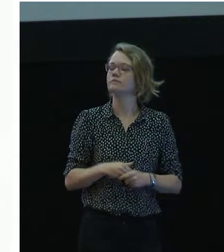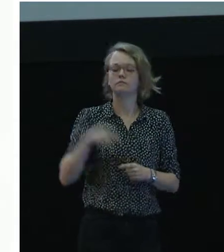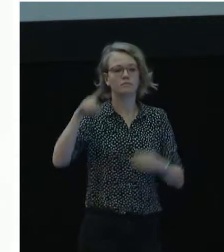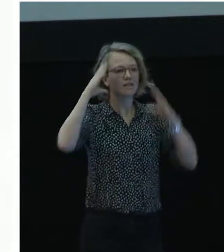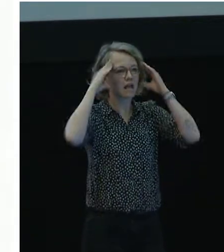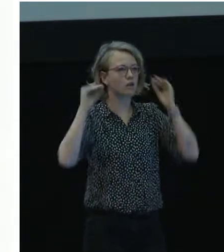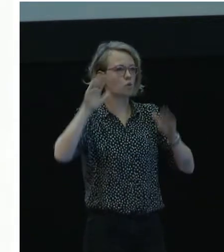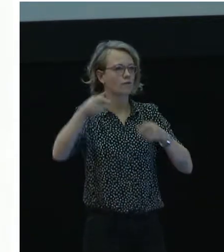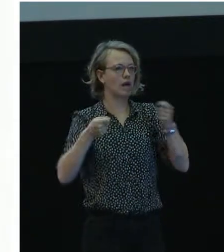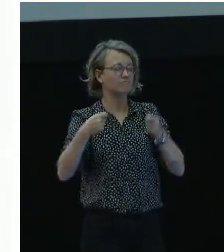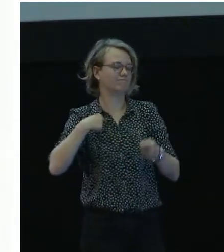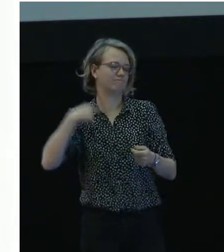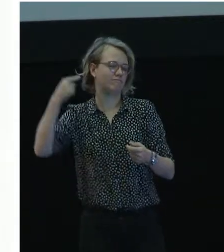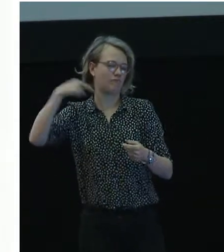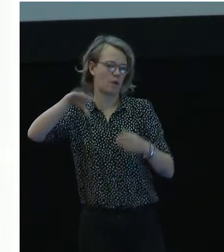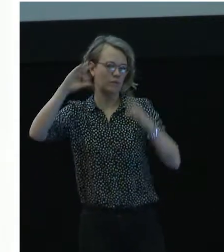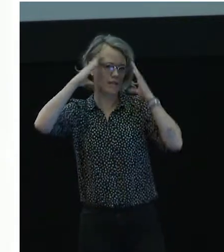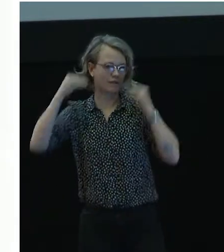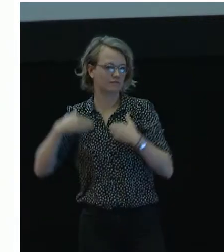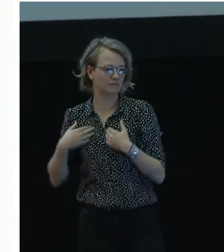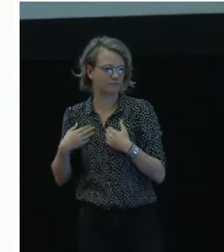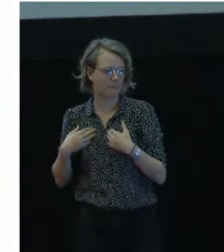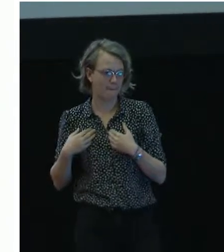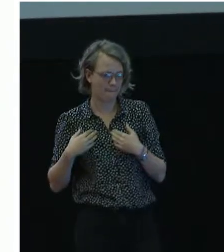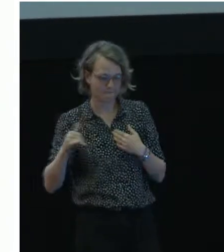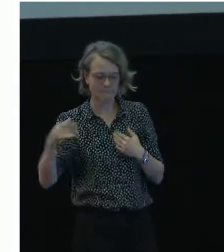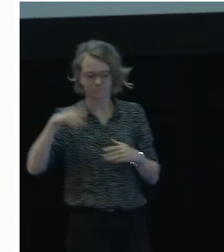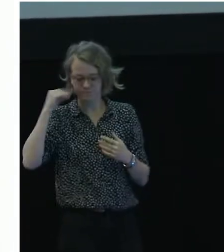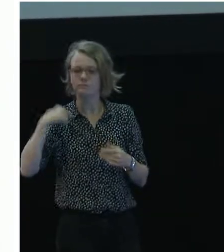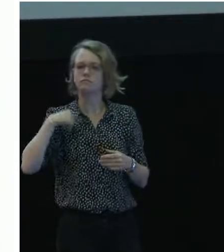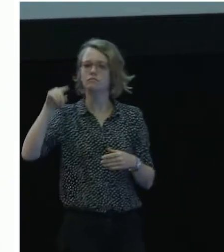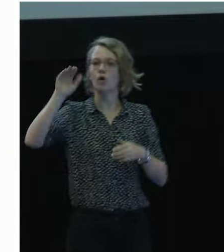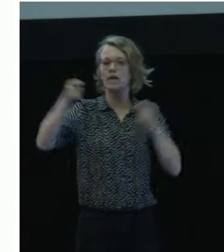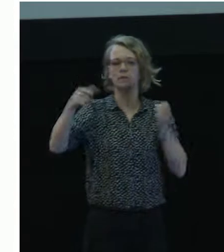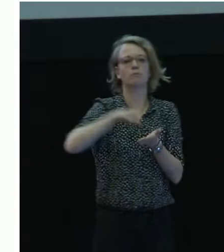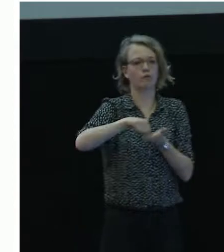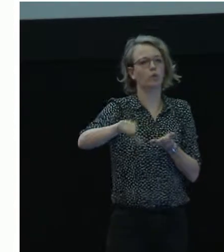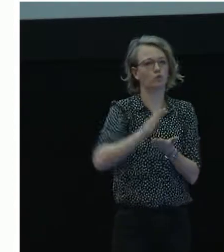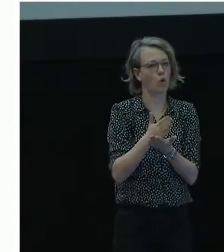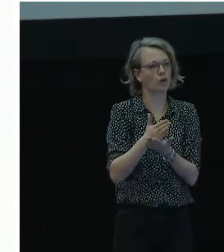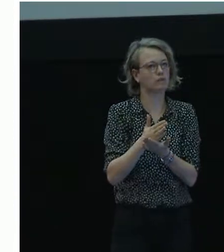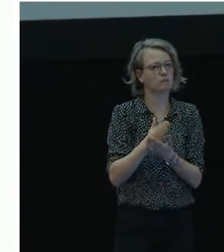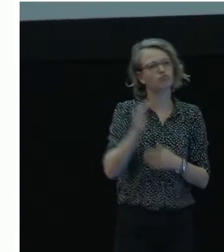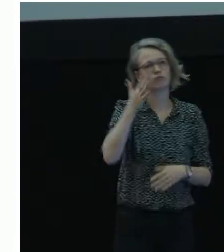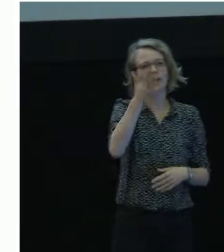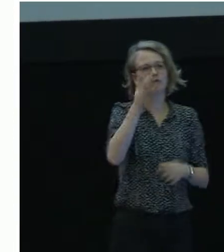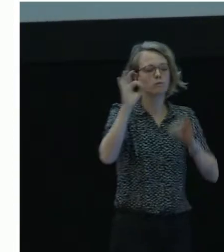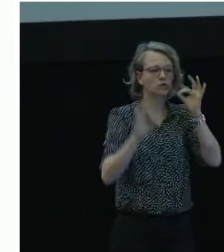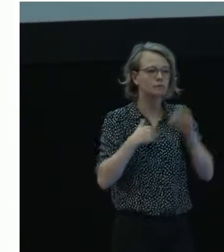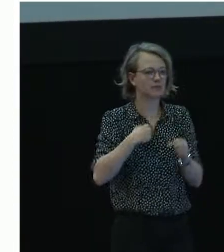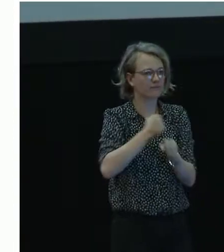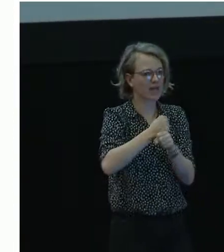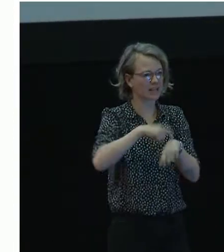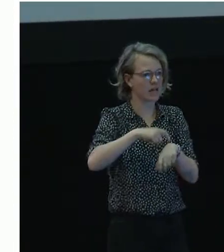and all kinds of other meetings. And in the Netherlands, where I'm from, we need to go through the government. So there's